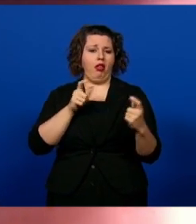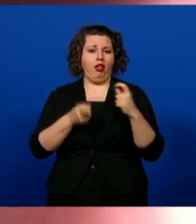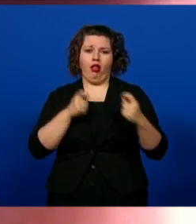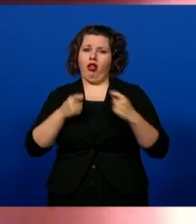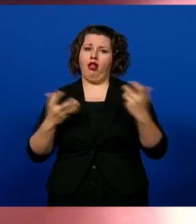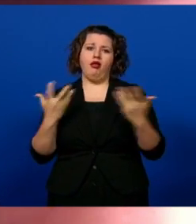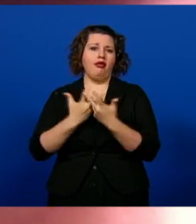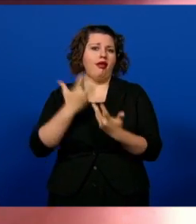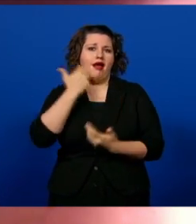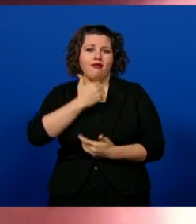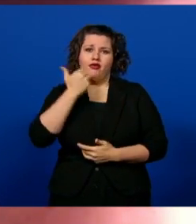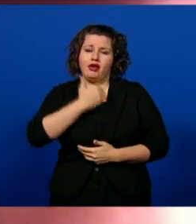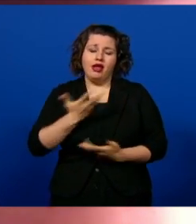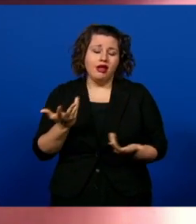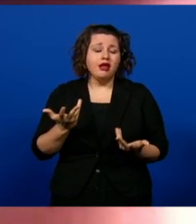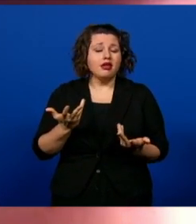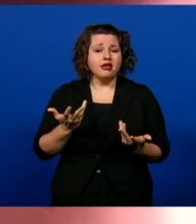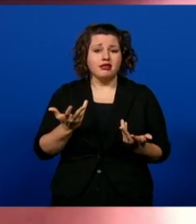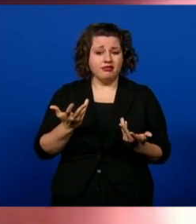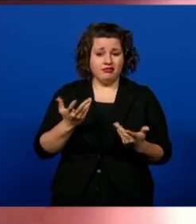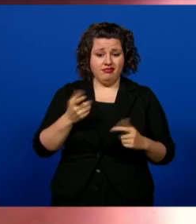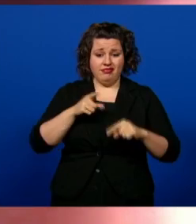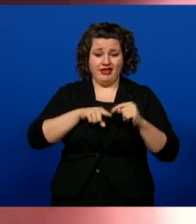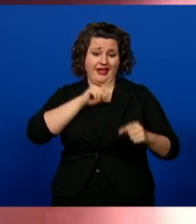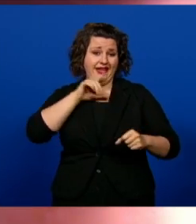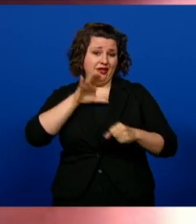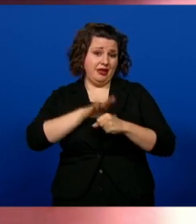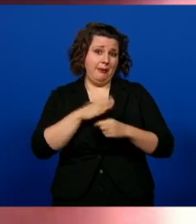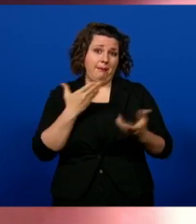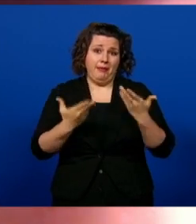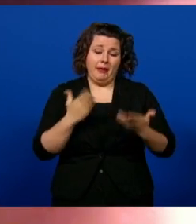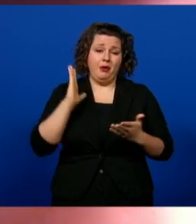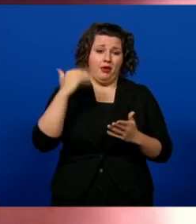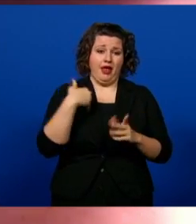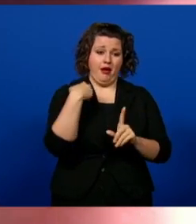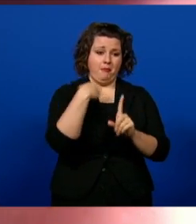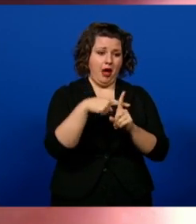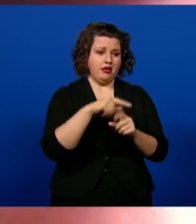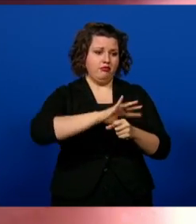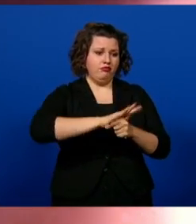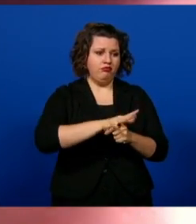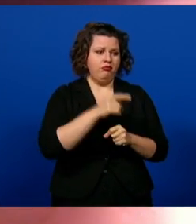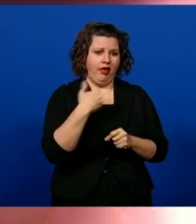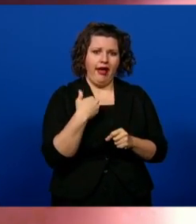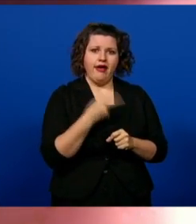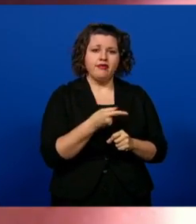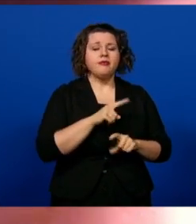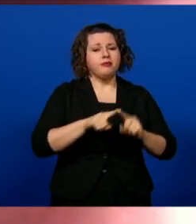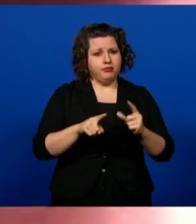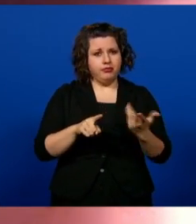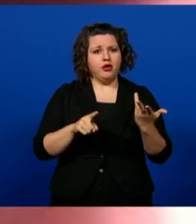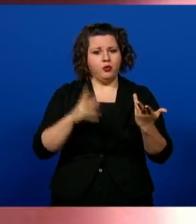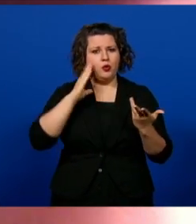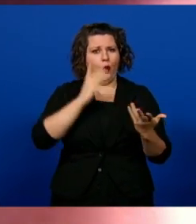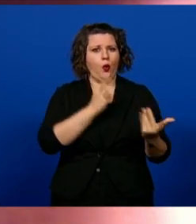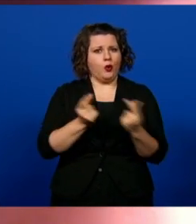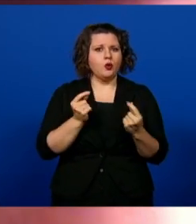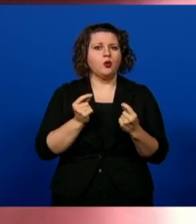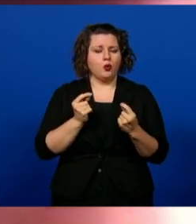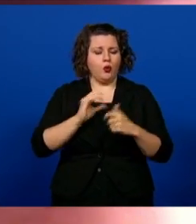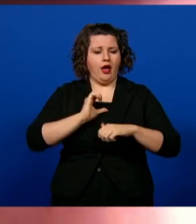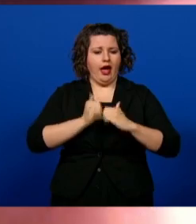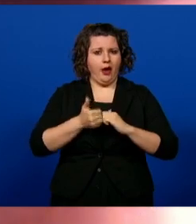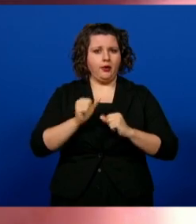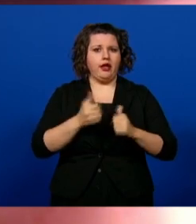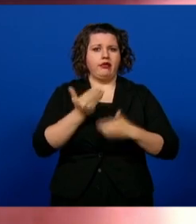basis, and we can't guarantee that we won't get maybe a positive case, but we have procedures and practices in place in how we're going to address that